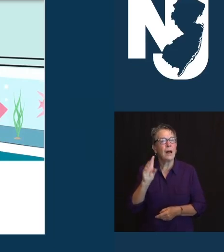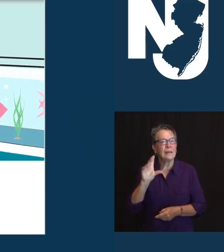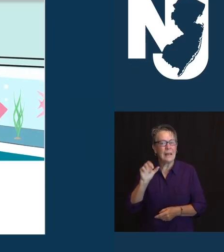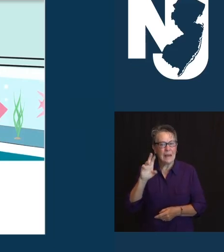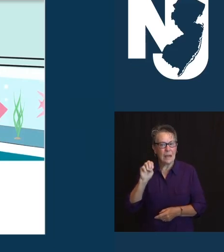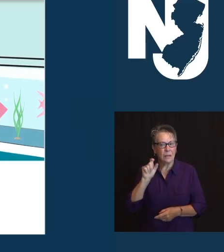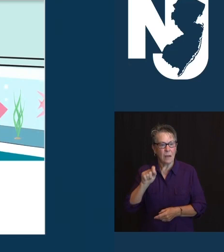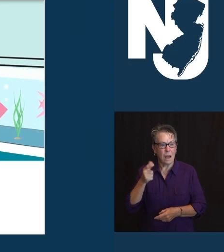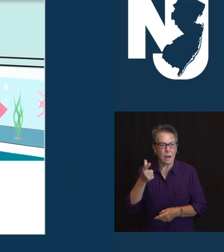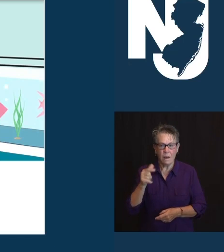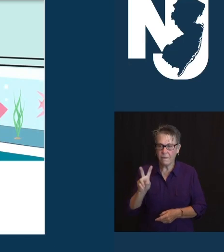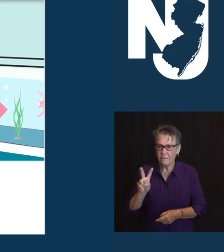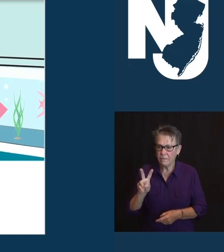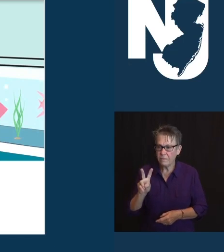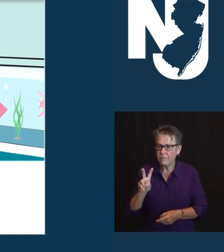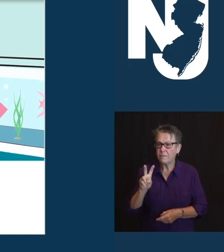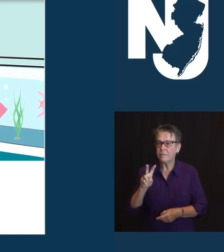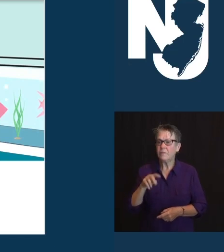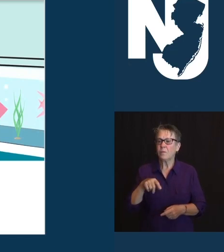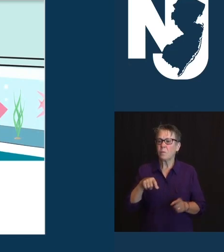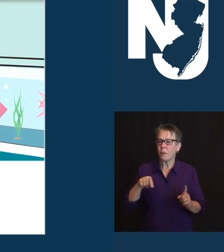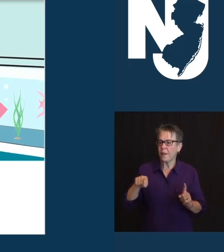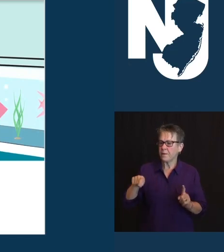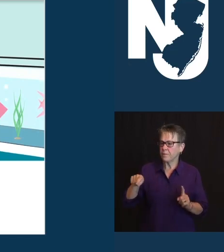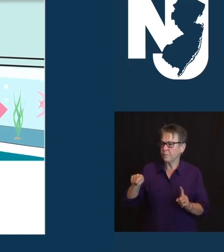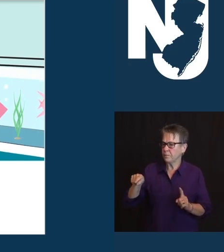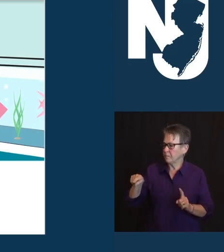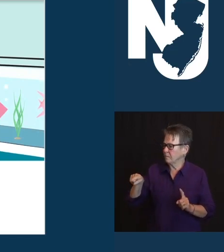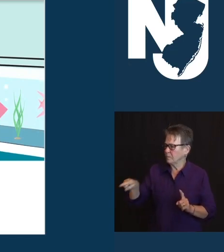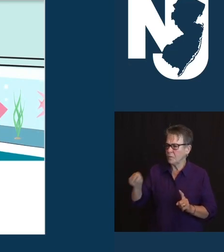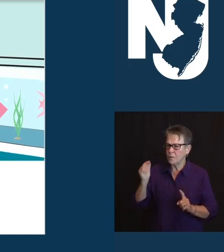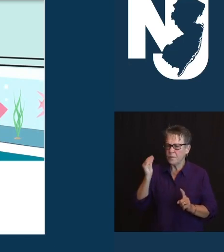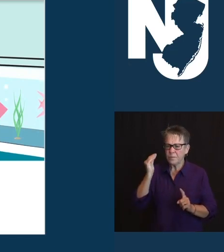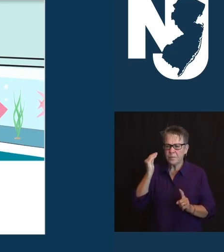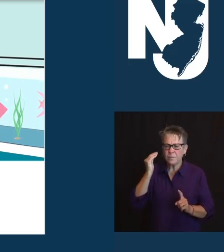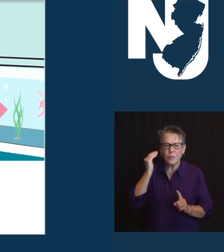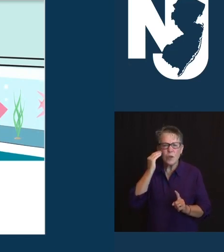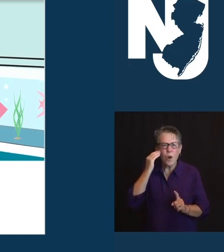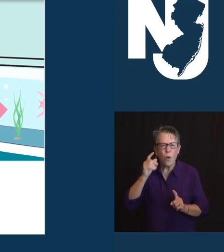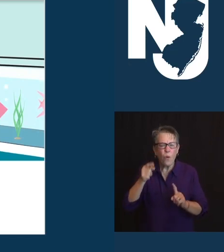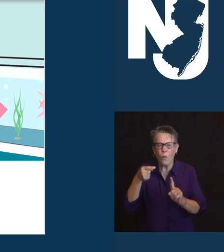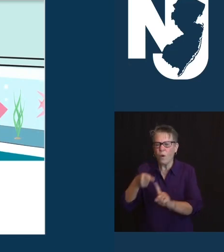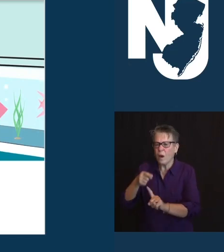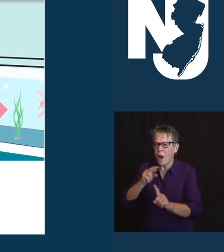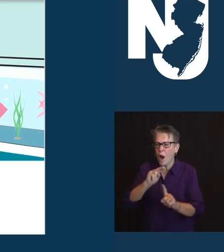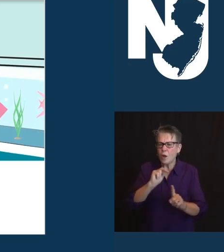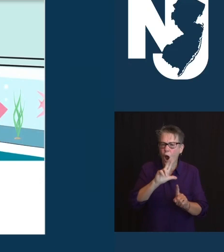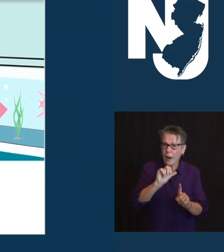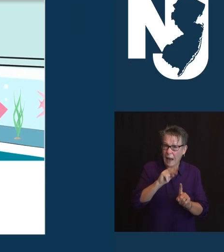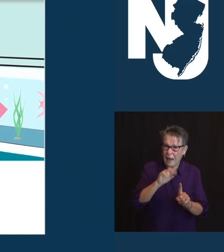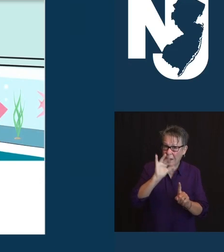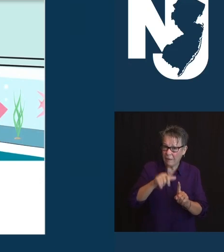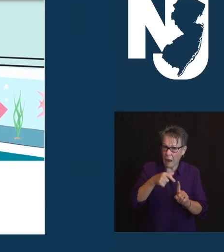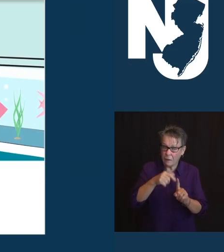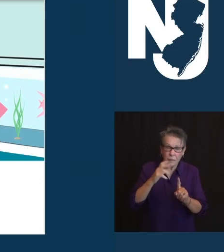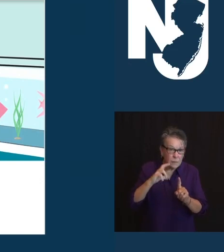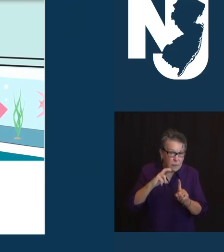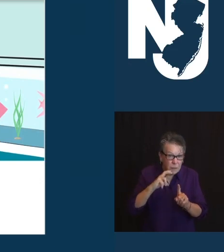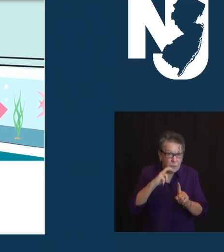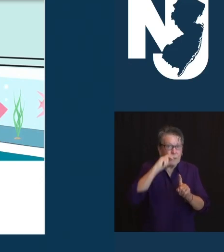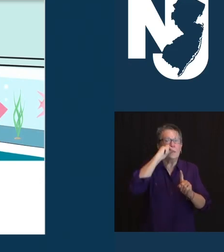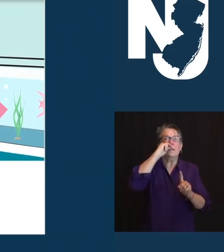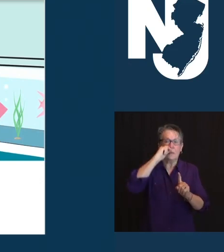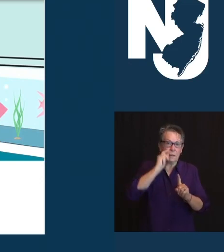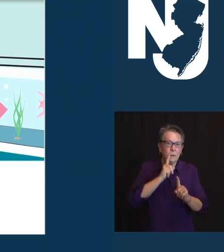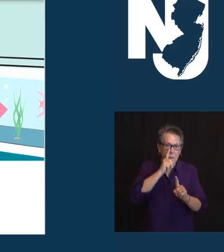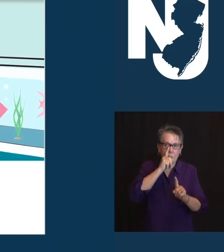what Narcan can do and how many lives have been reversed and brought back. And you and your colleagues live this